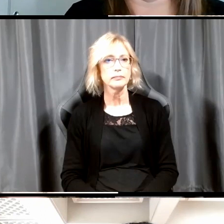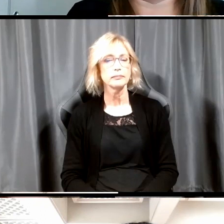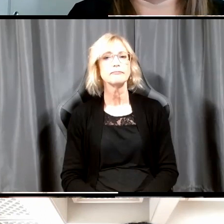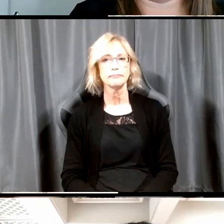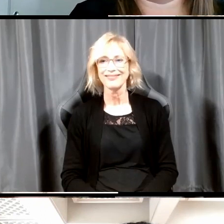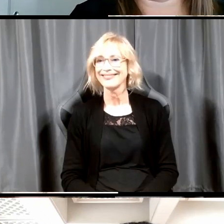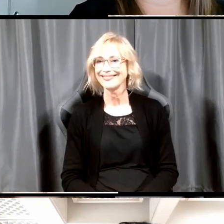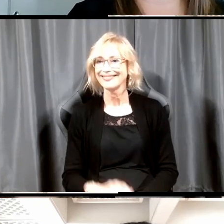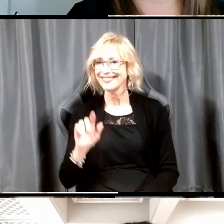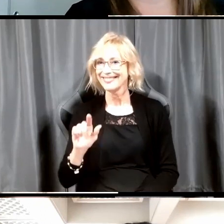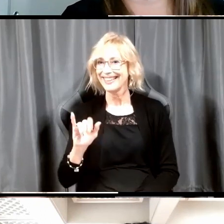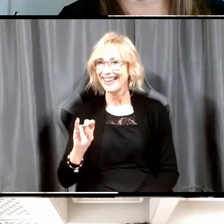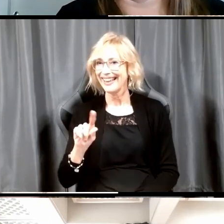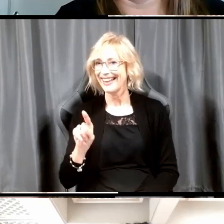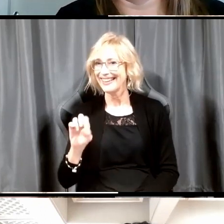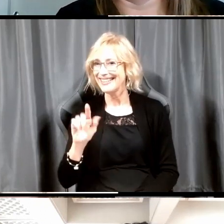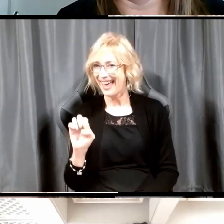Okay, Lizelle, you want to take this one?